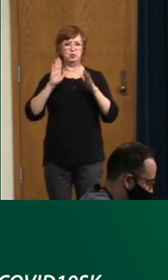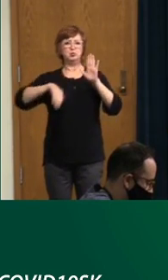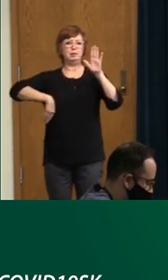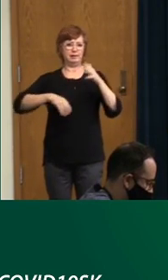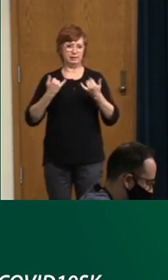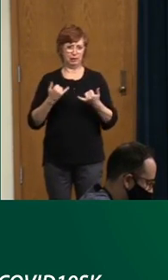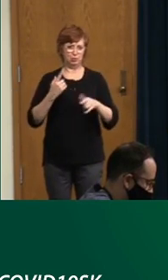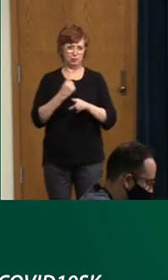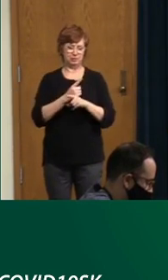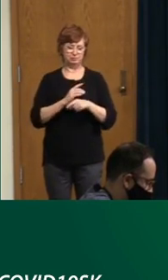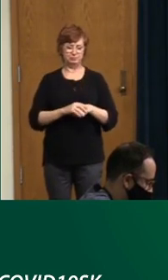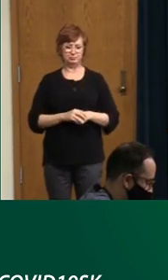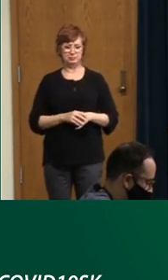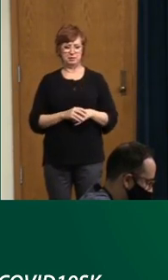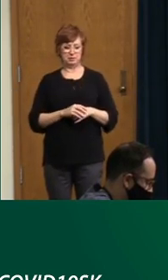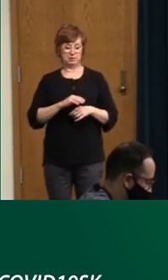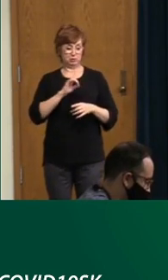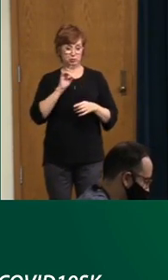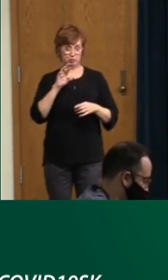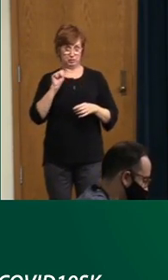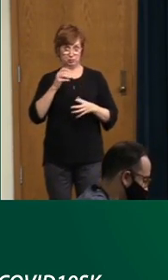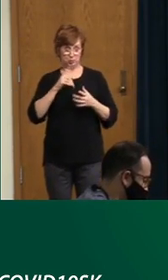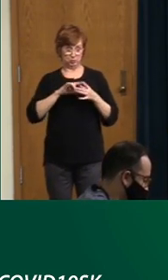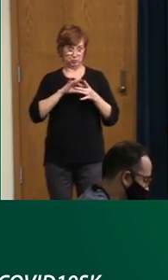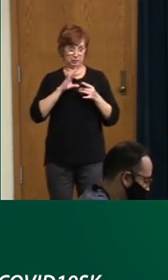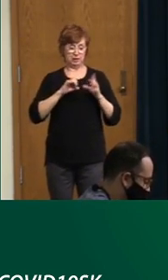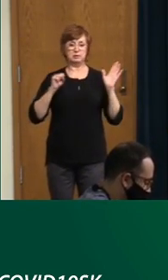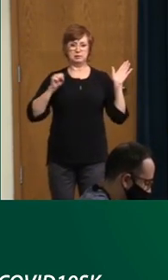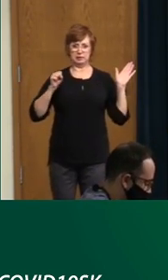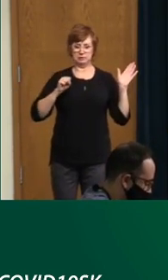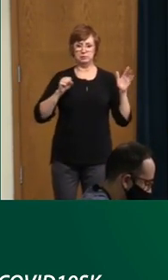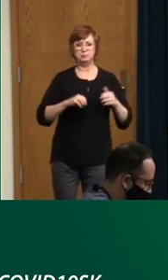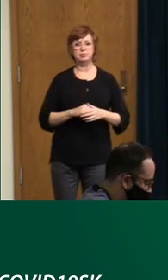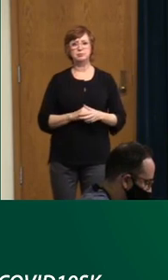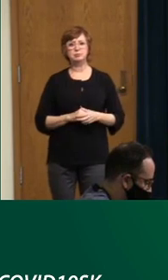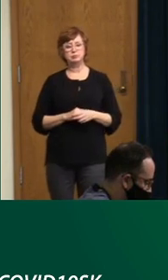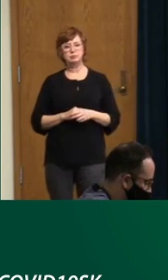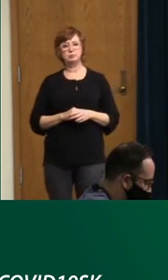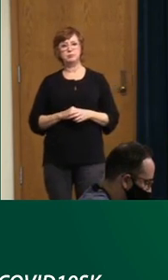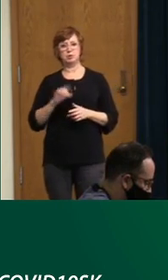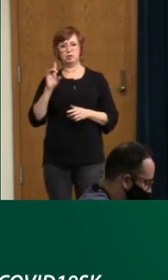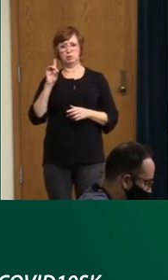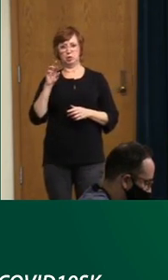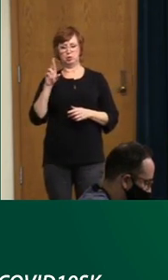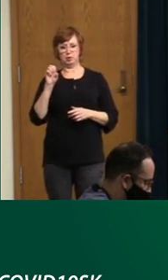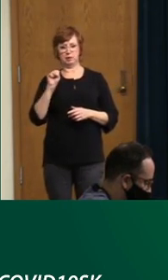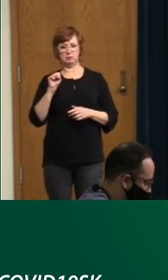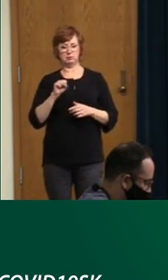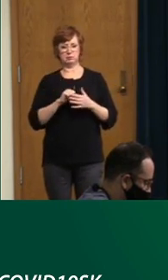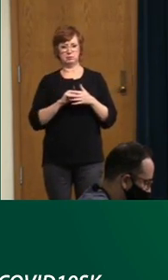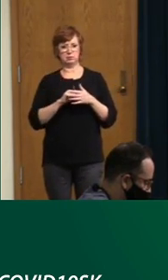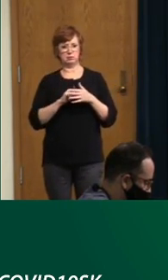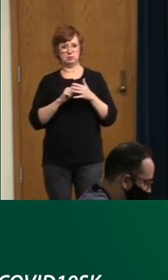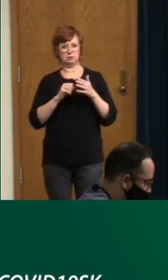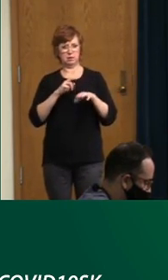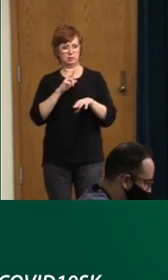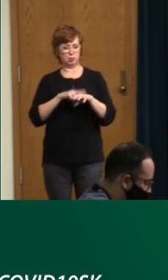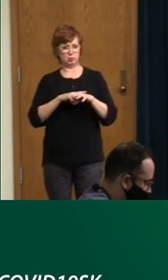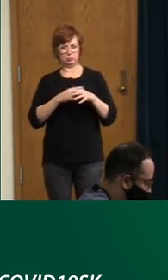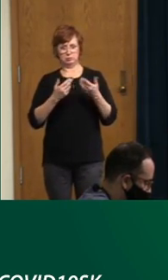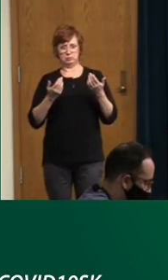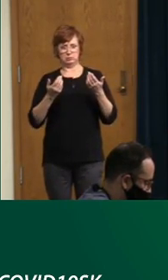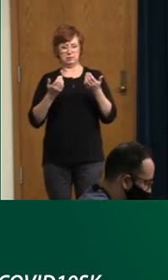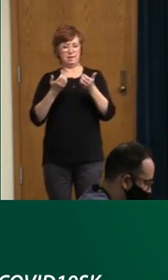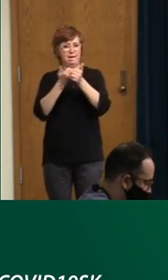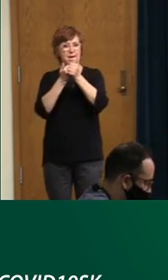think it's so if you take a long-term view, obviously no measure should be off the table, and they should be put in place at the right